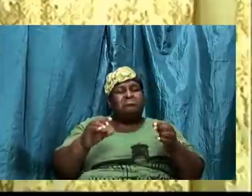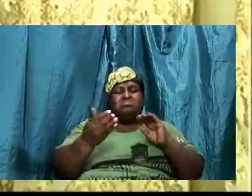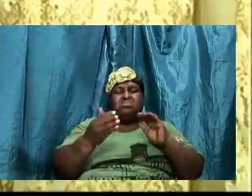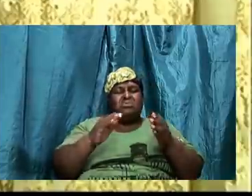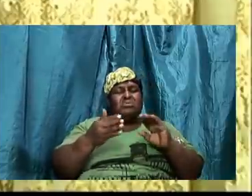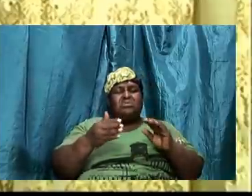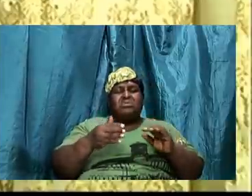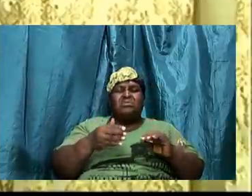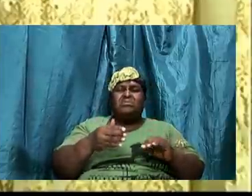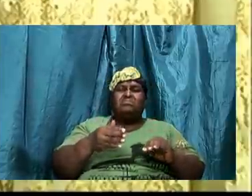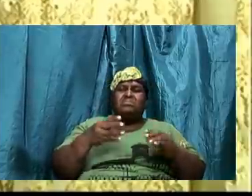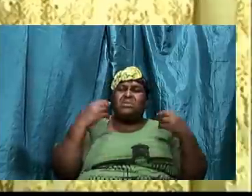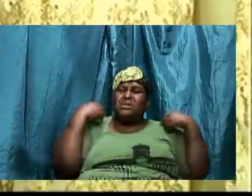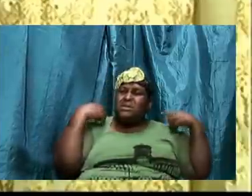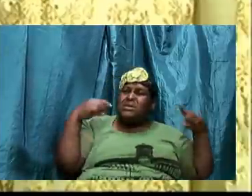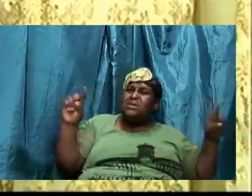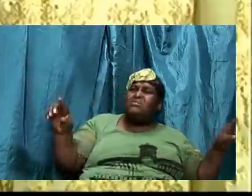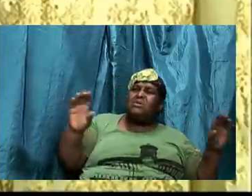any wings.